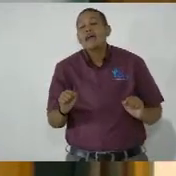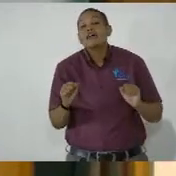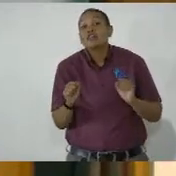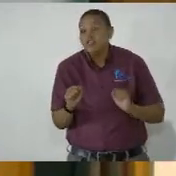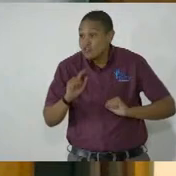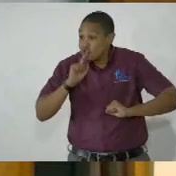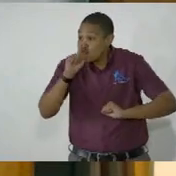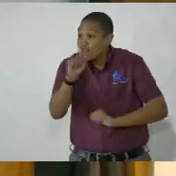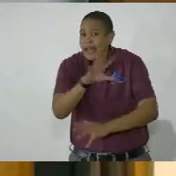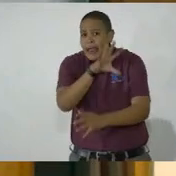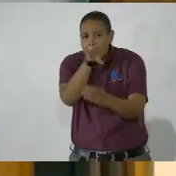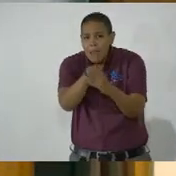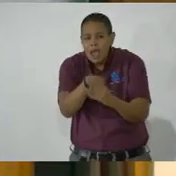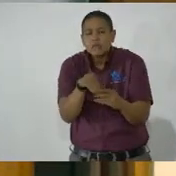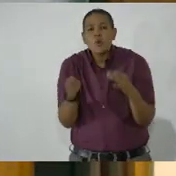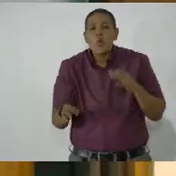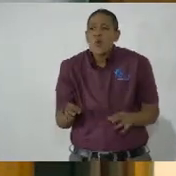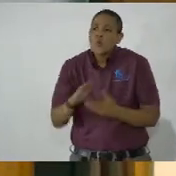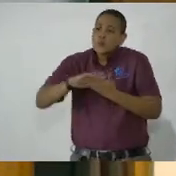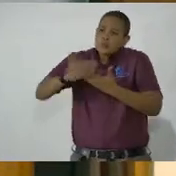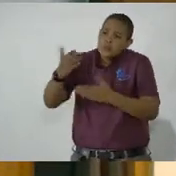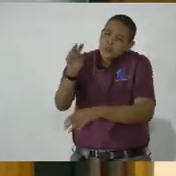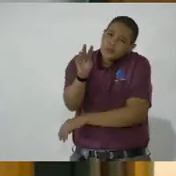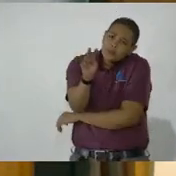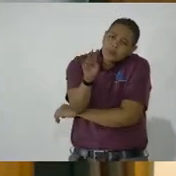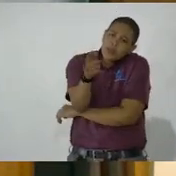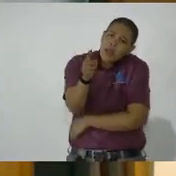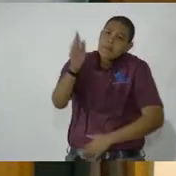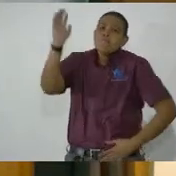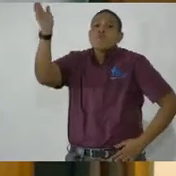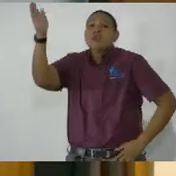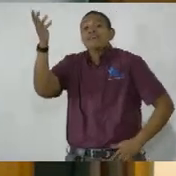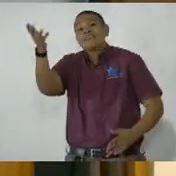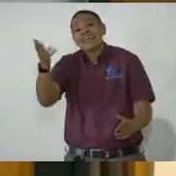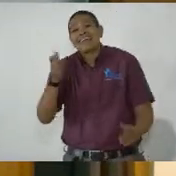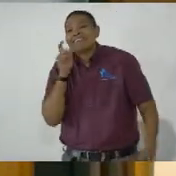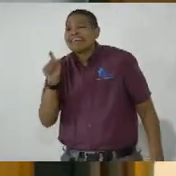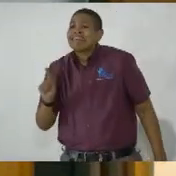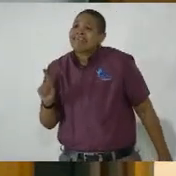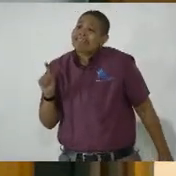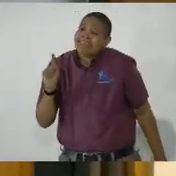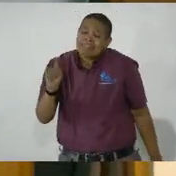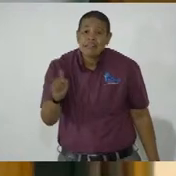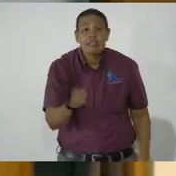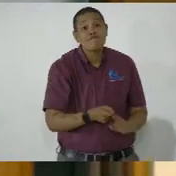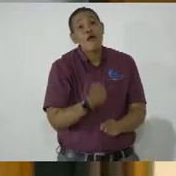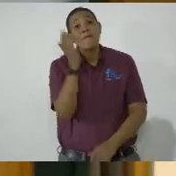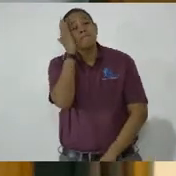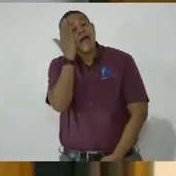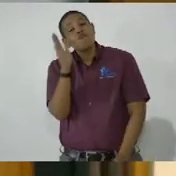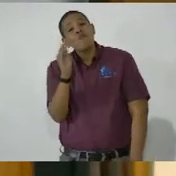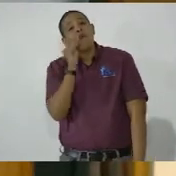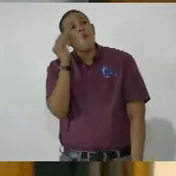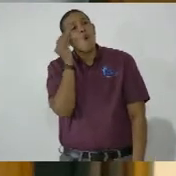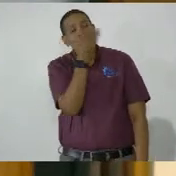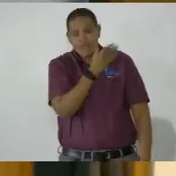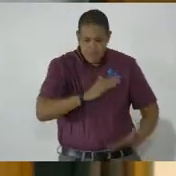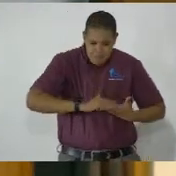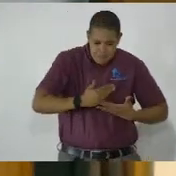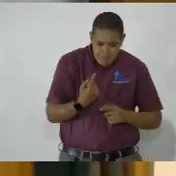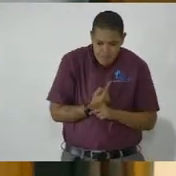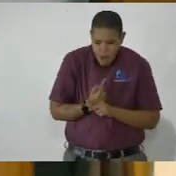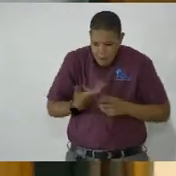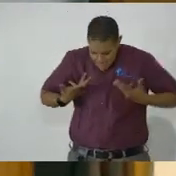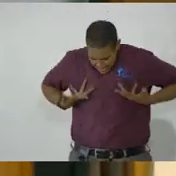really participate in court and make his presentations from this bedroom, properly